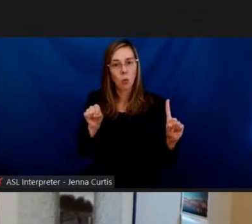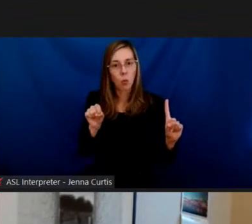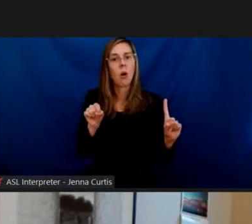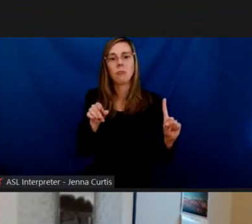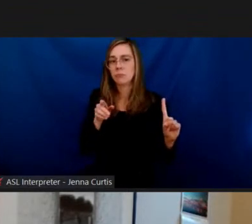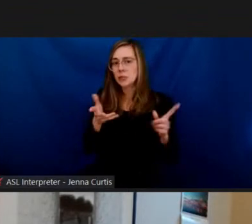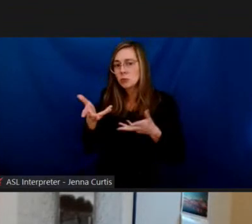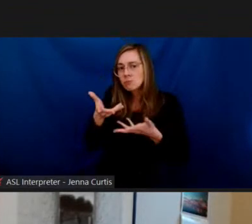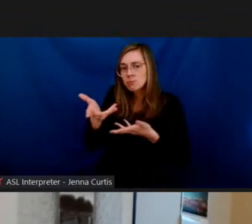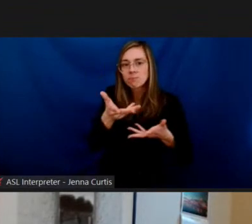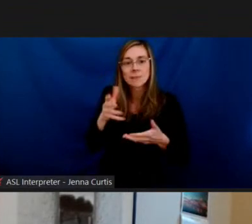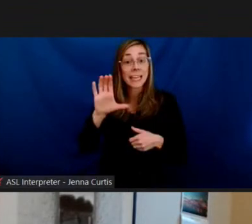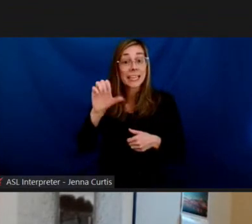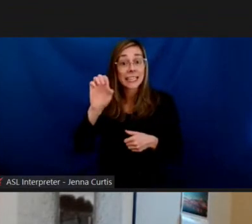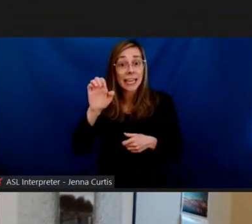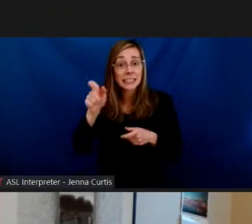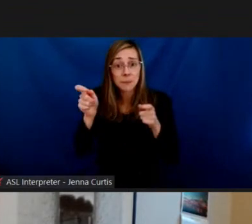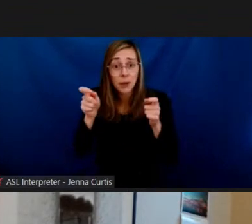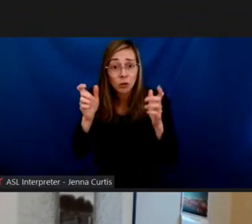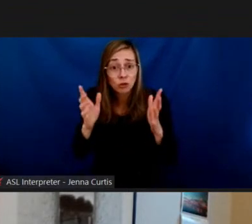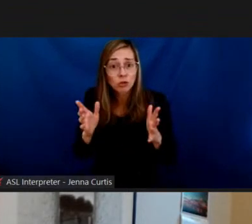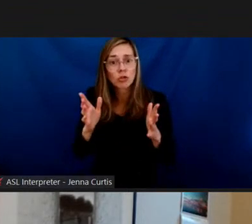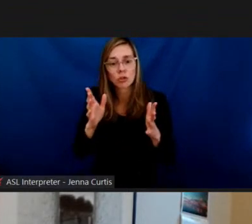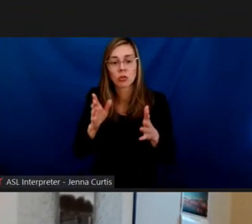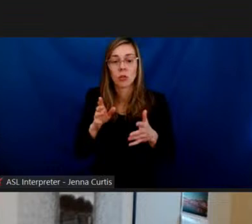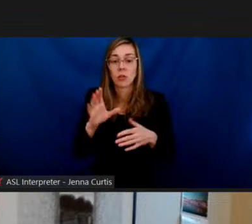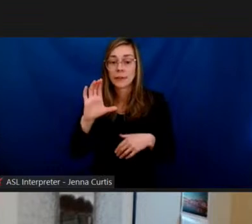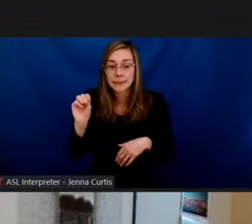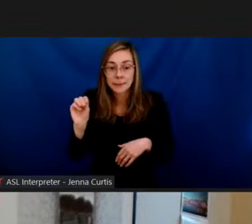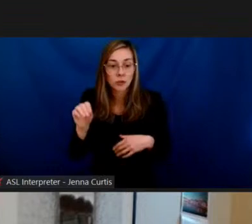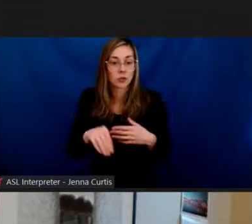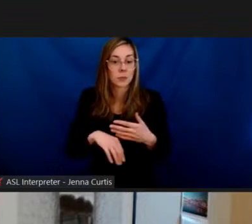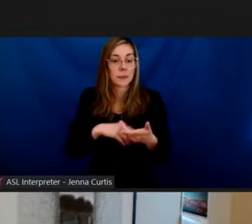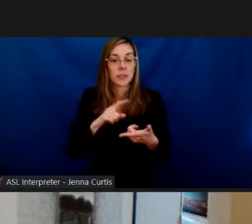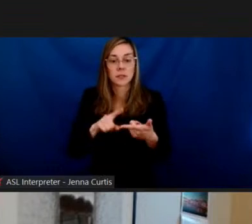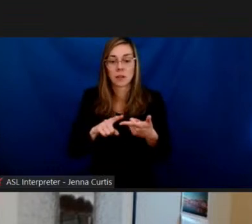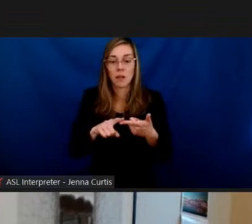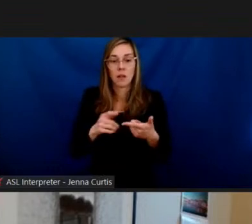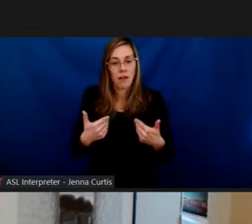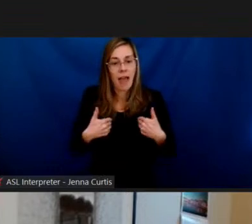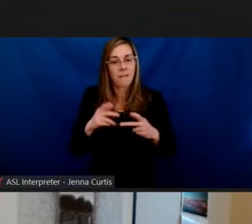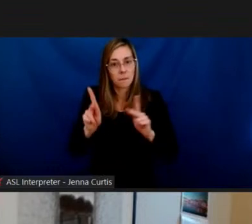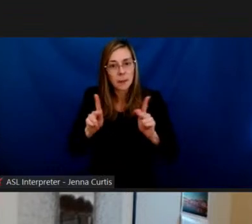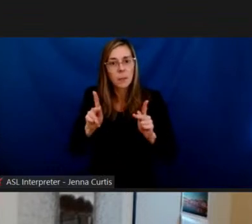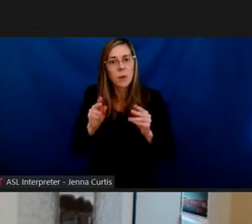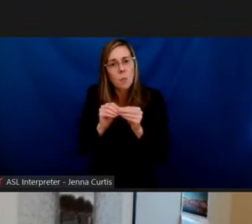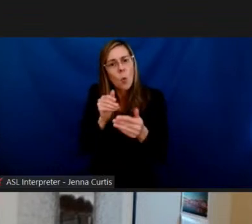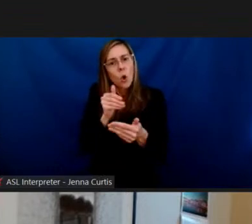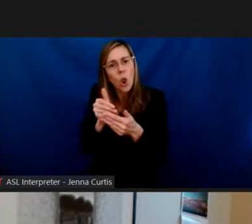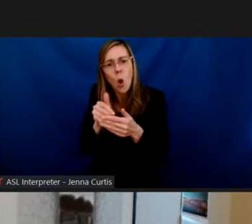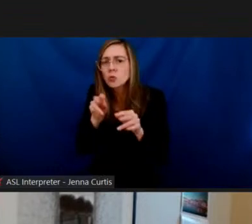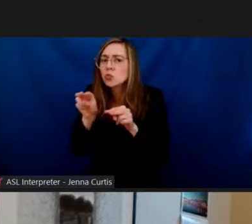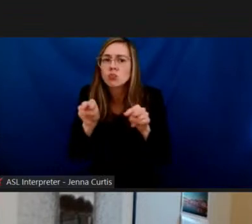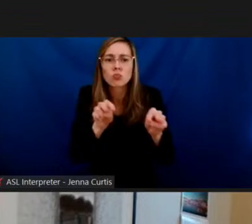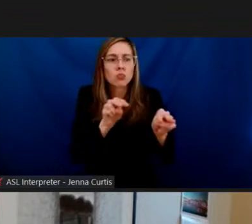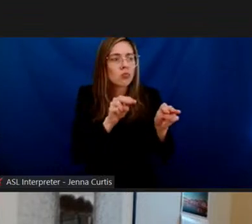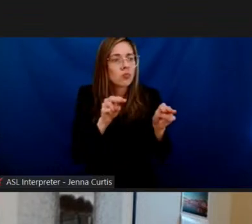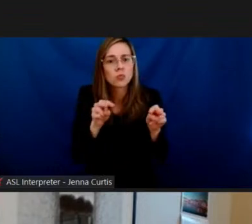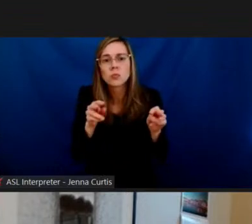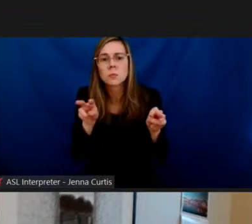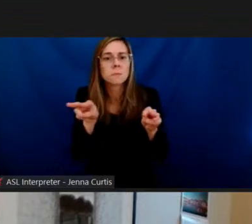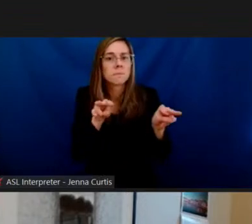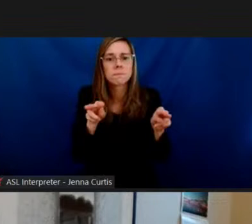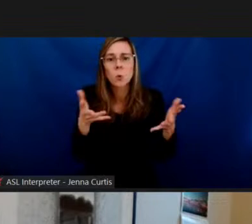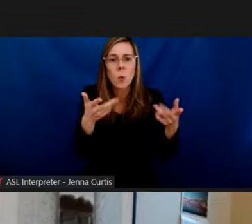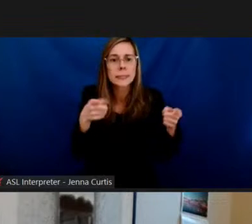personnel who oversee these sites will be able to keep a closer watch on what's going on within the camp,